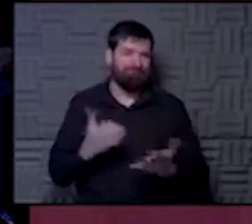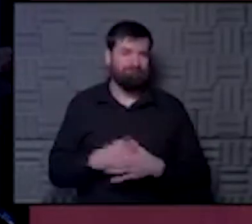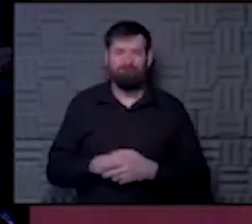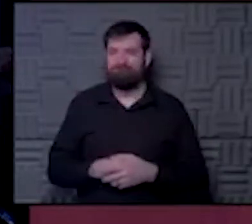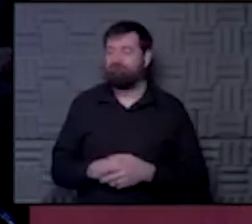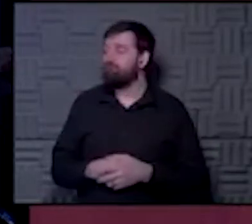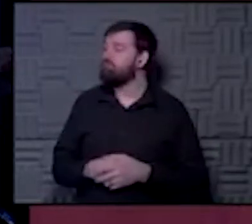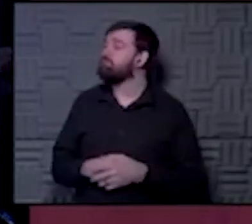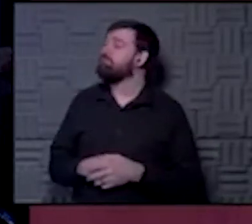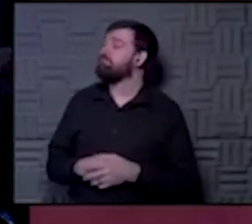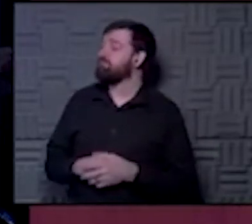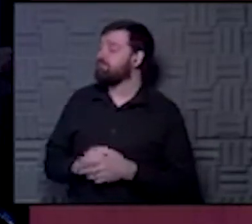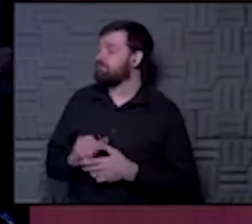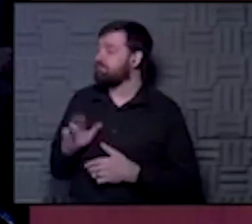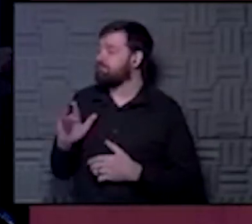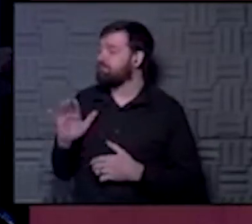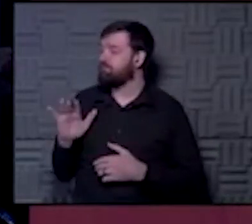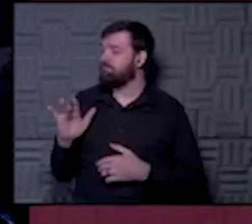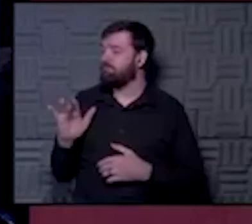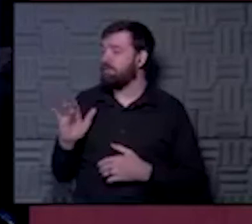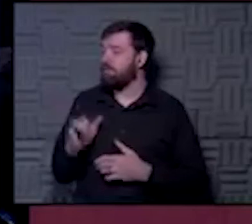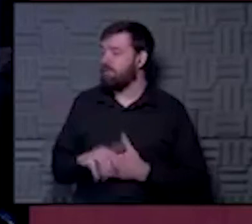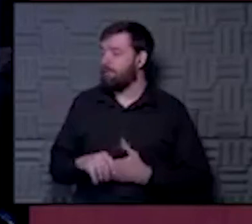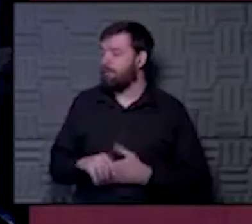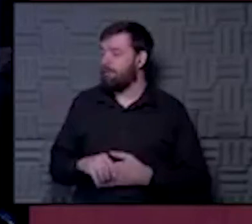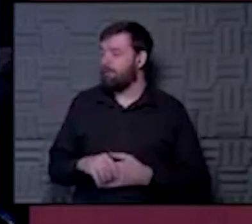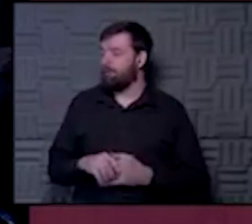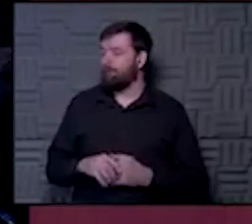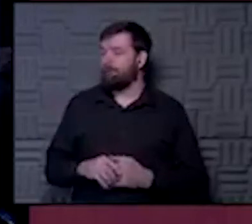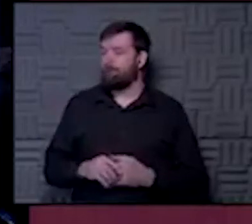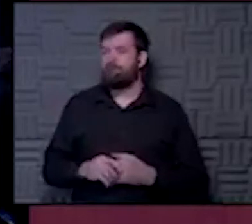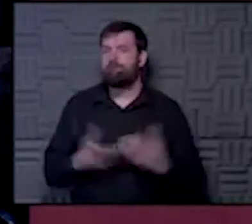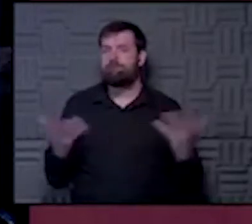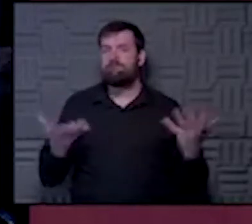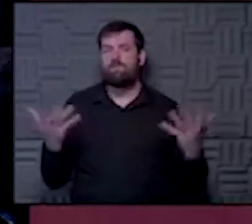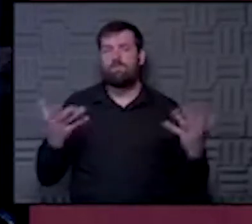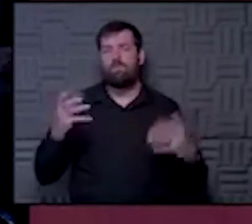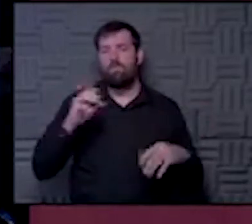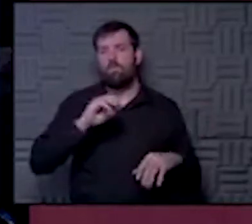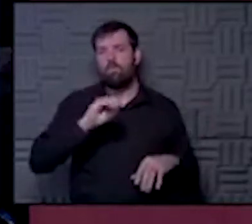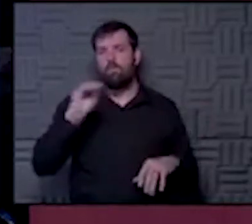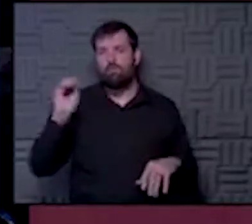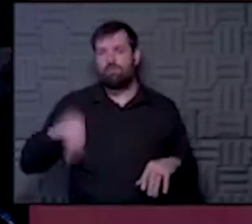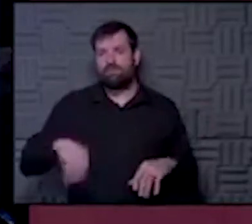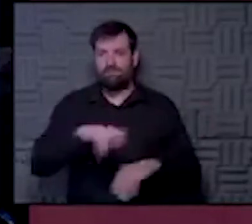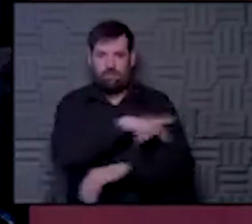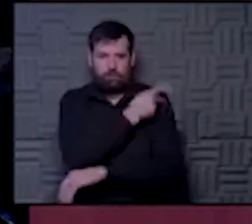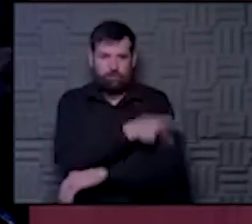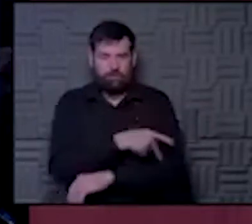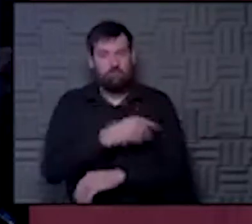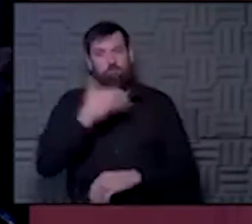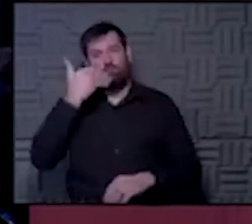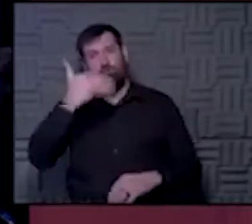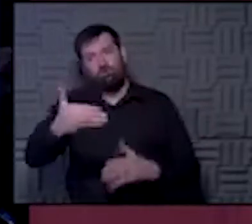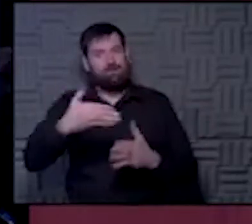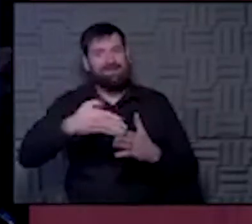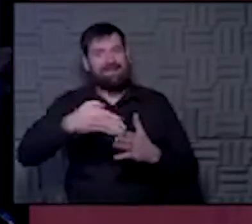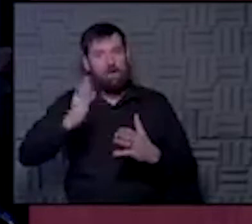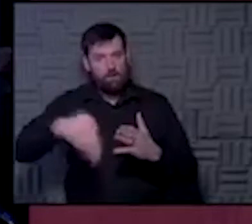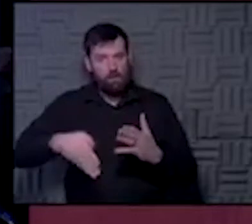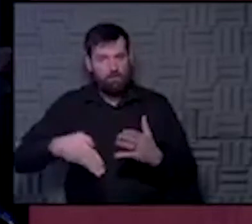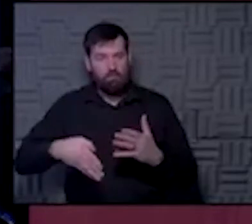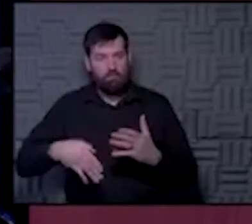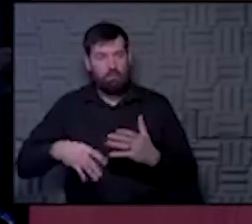okay. Okay, so what percentage of patients have a good outcome